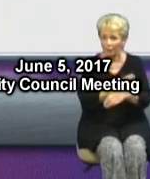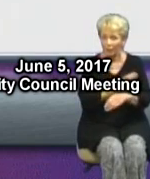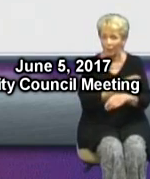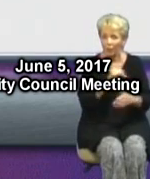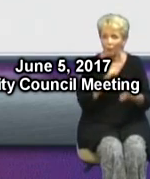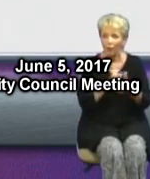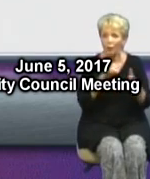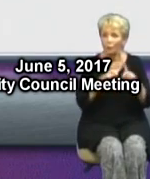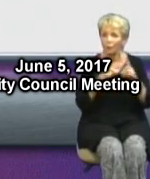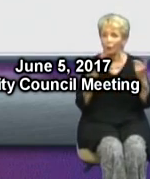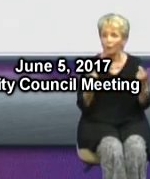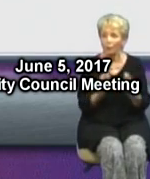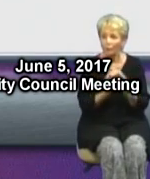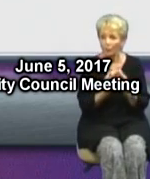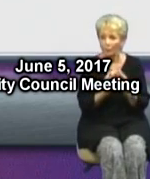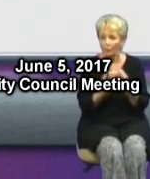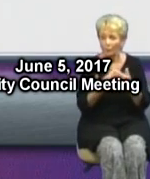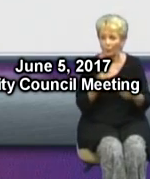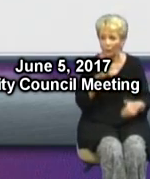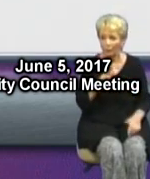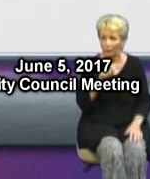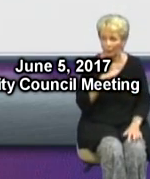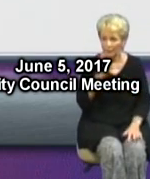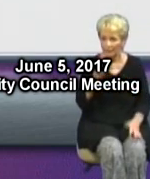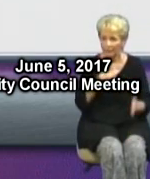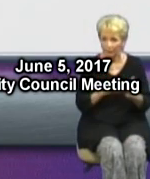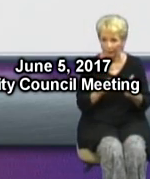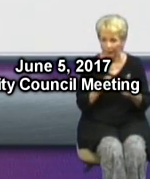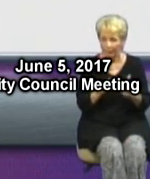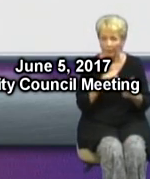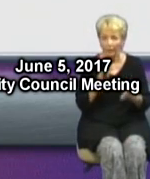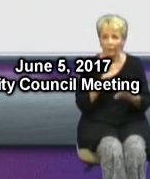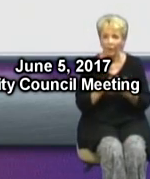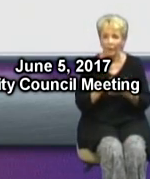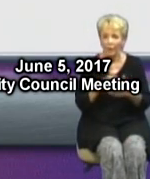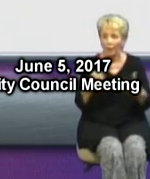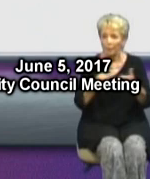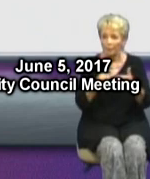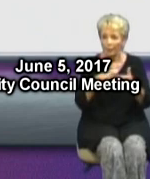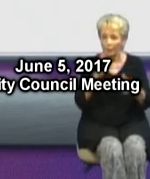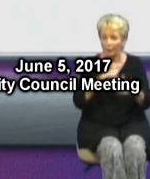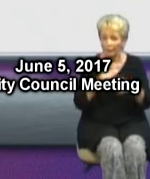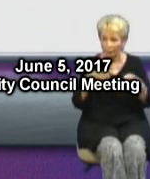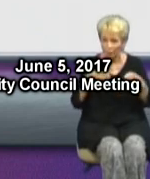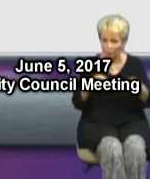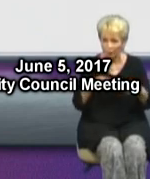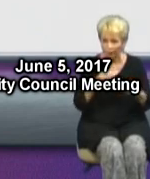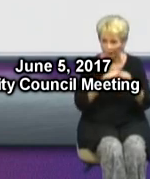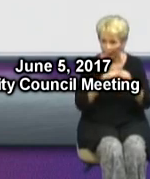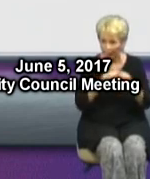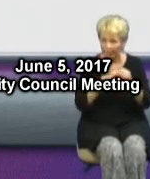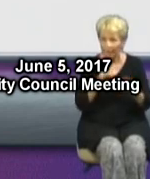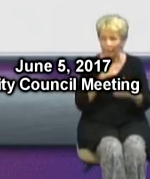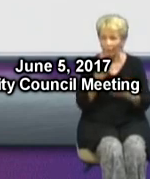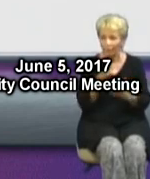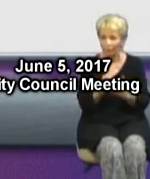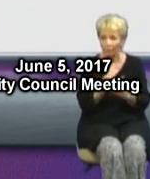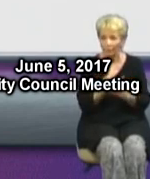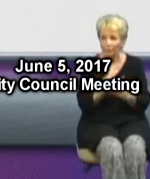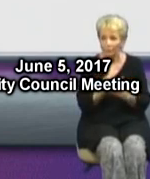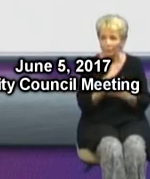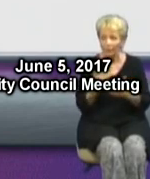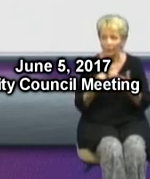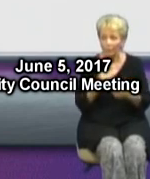those departments, almost $3.6 million. And Powell Bill, which is our street maintenance fund,